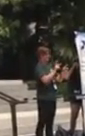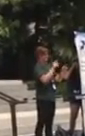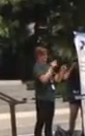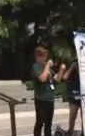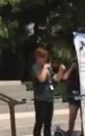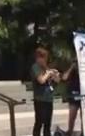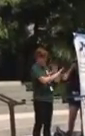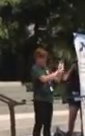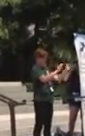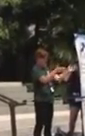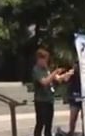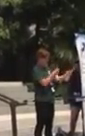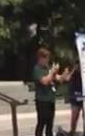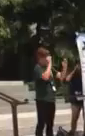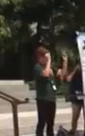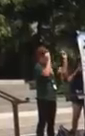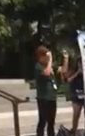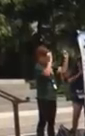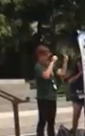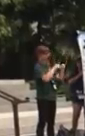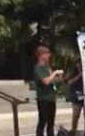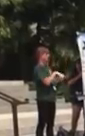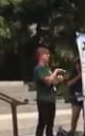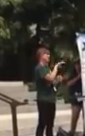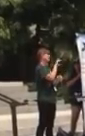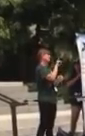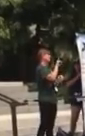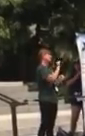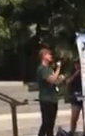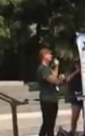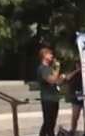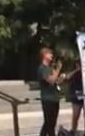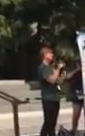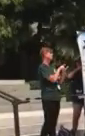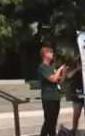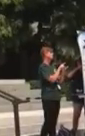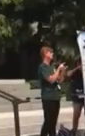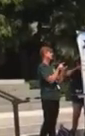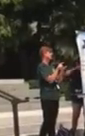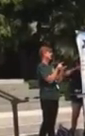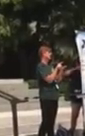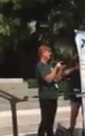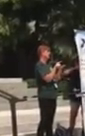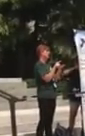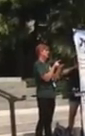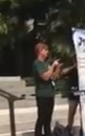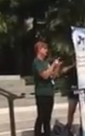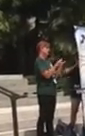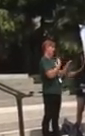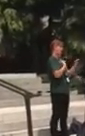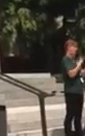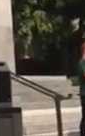teach it. So, Disability History Week passed because I,